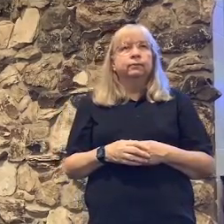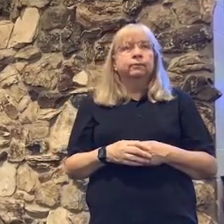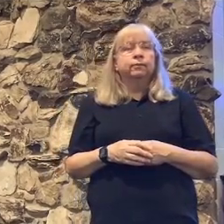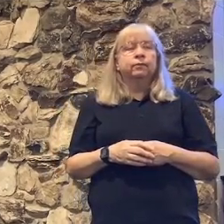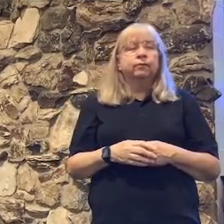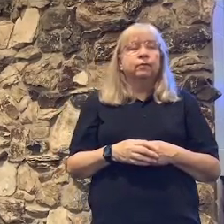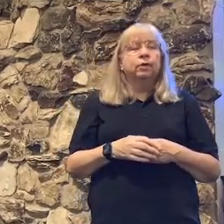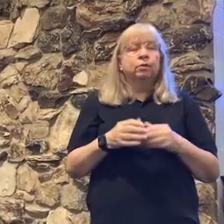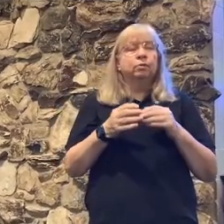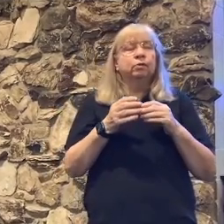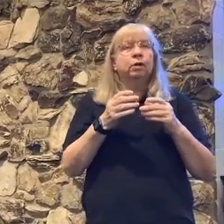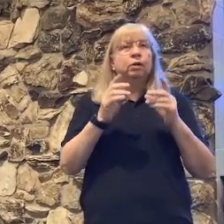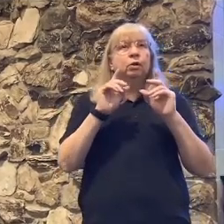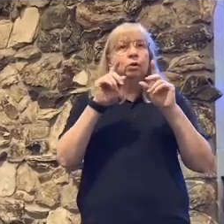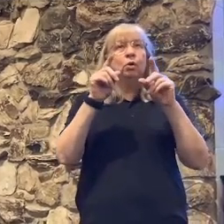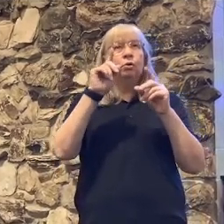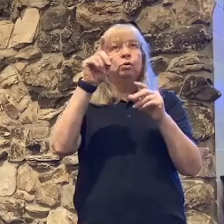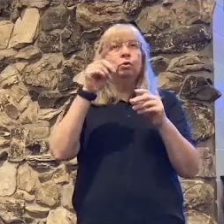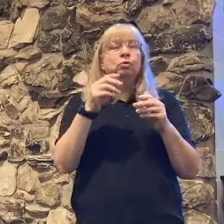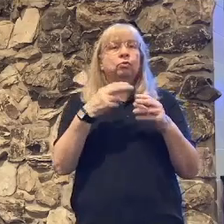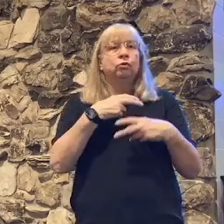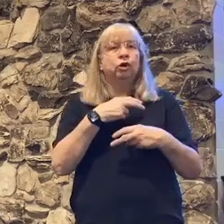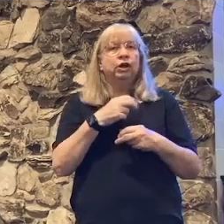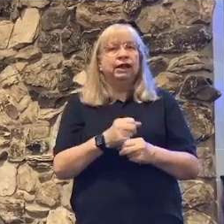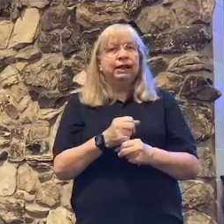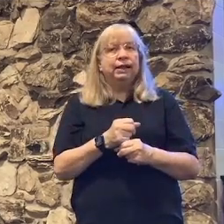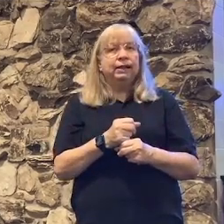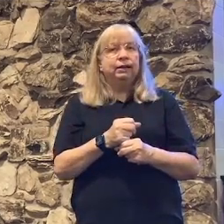We come to you for healing.